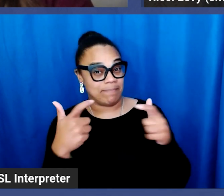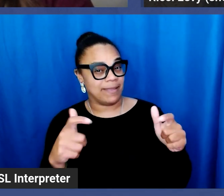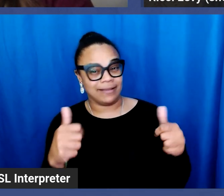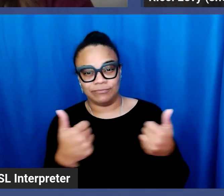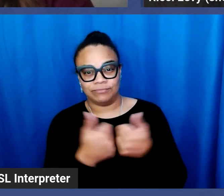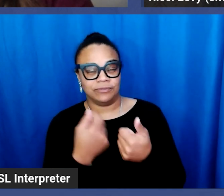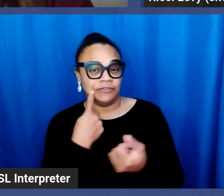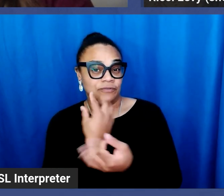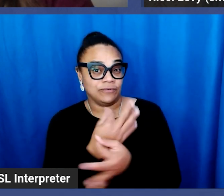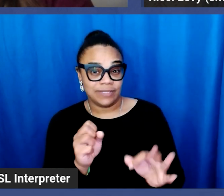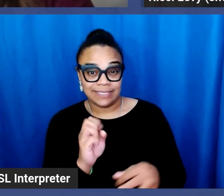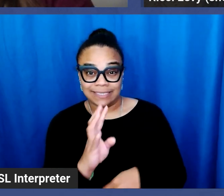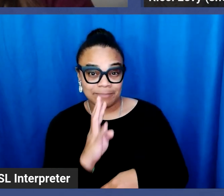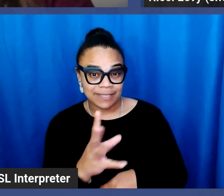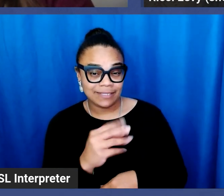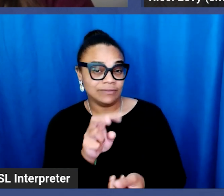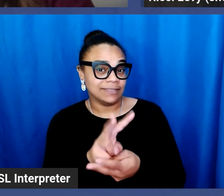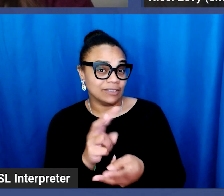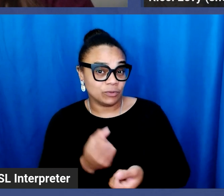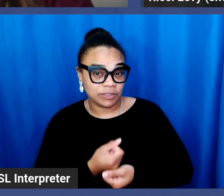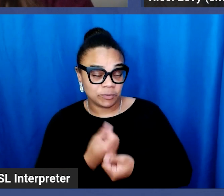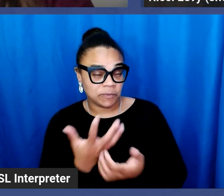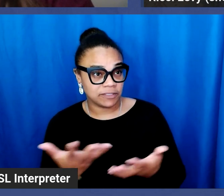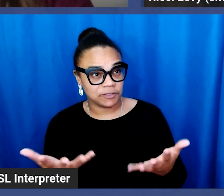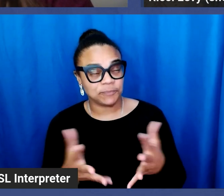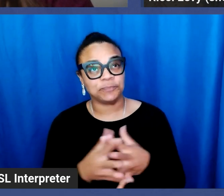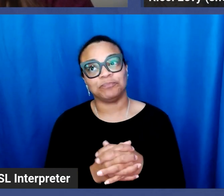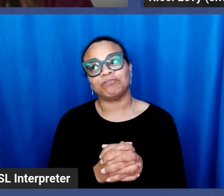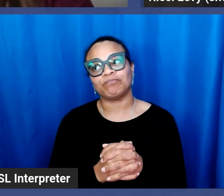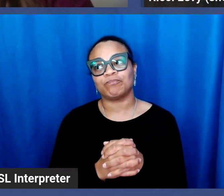free speech and sexual expression?